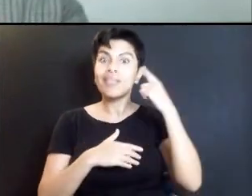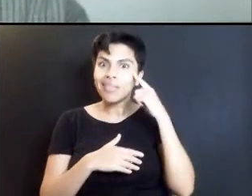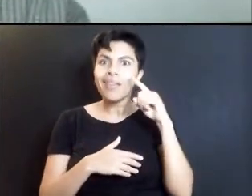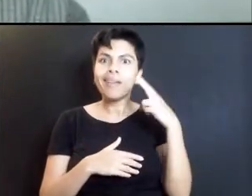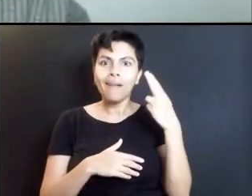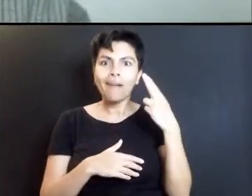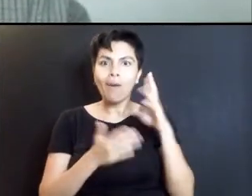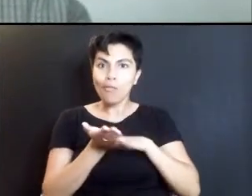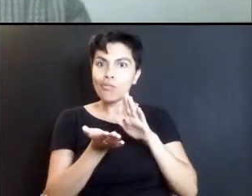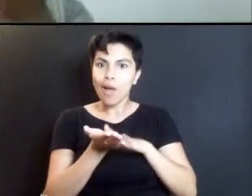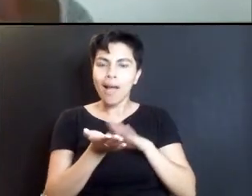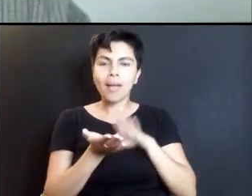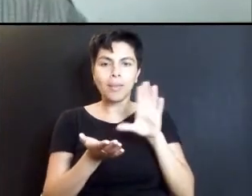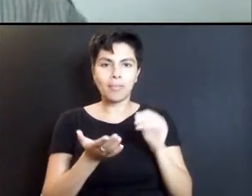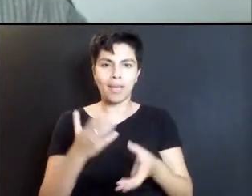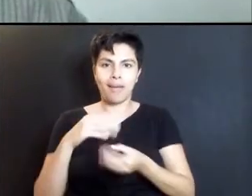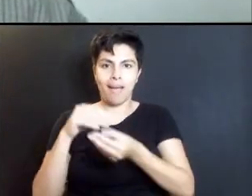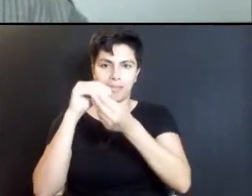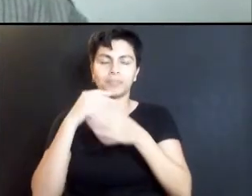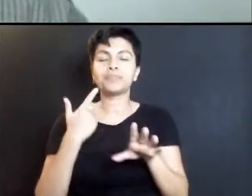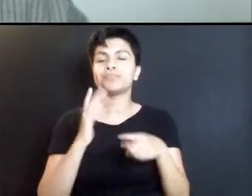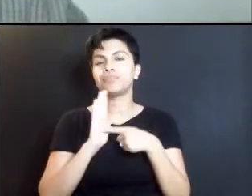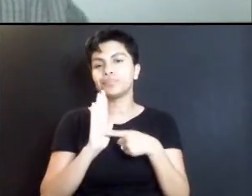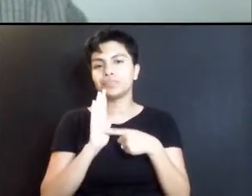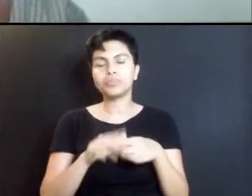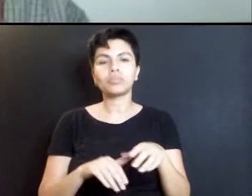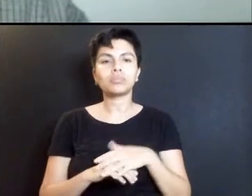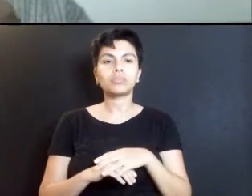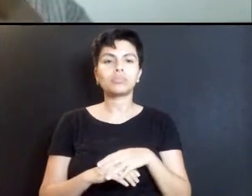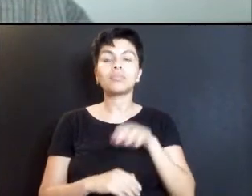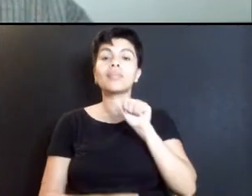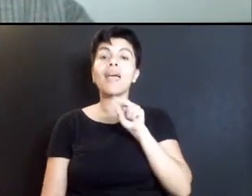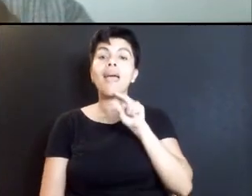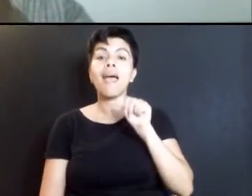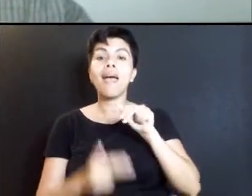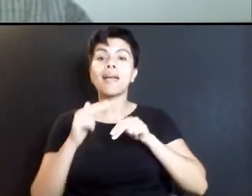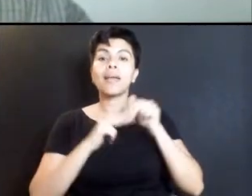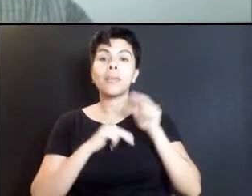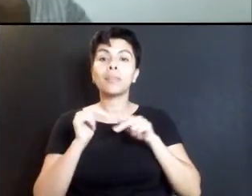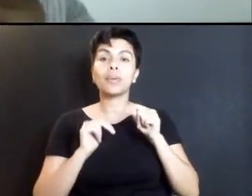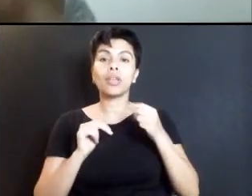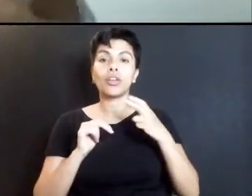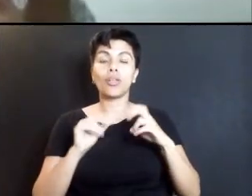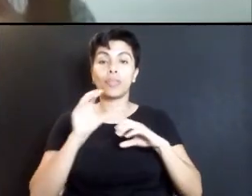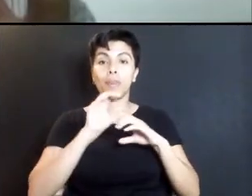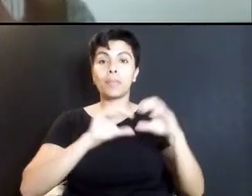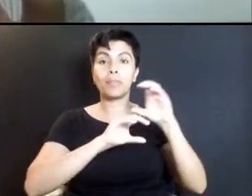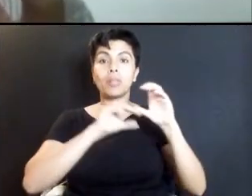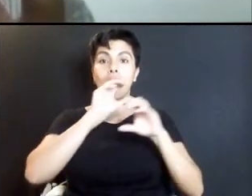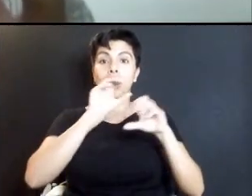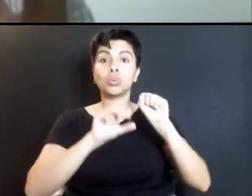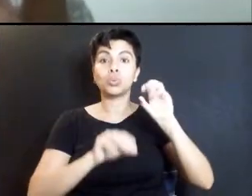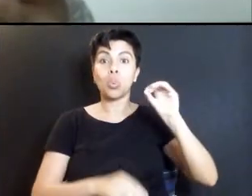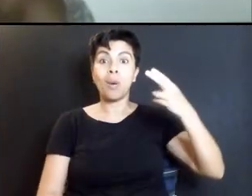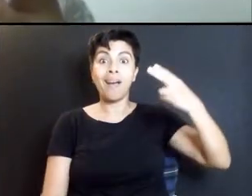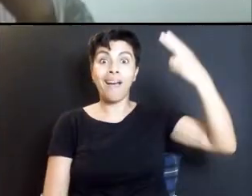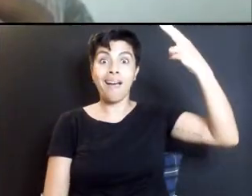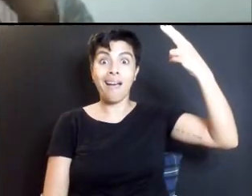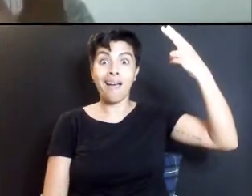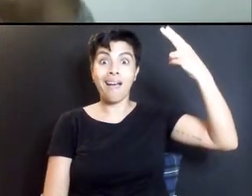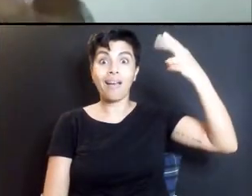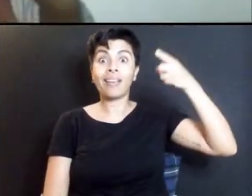the predictions. Here's an example. Anna built the blocks so high,